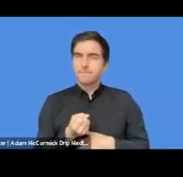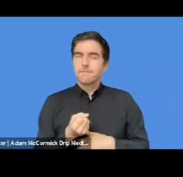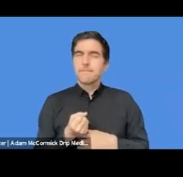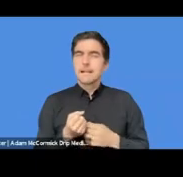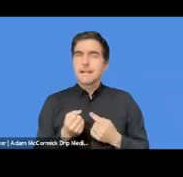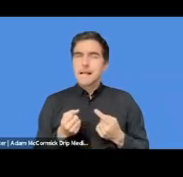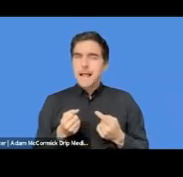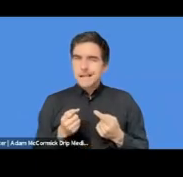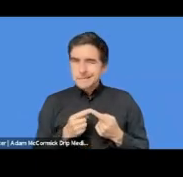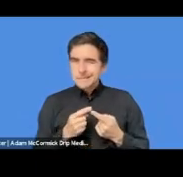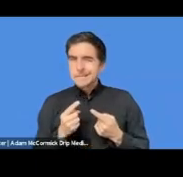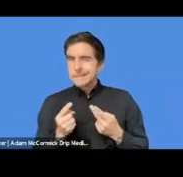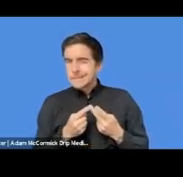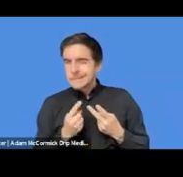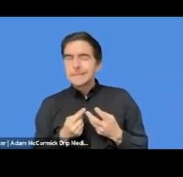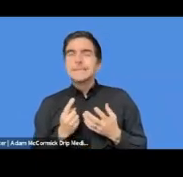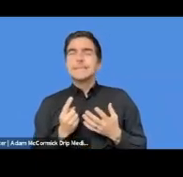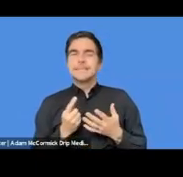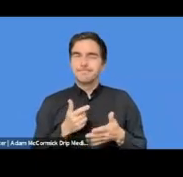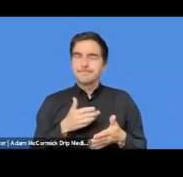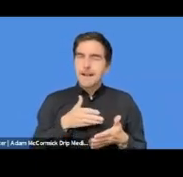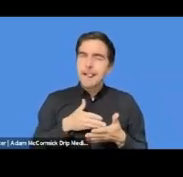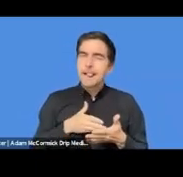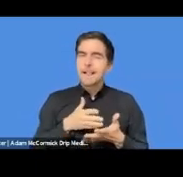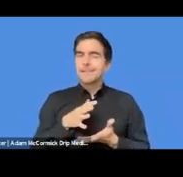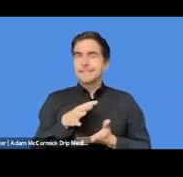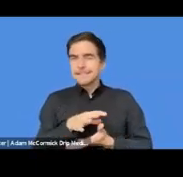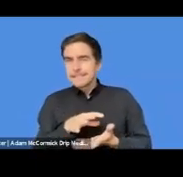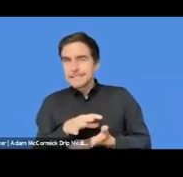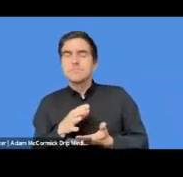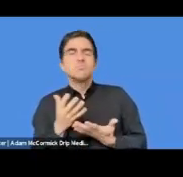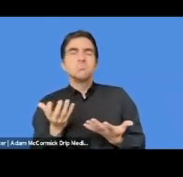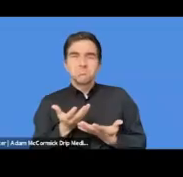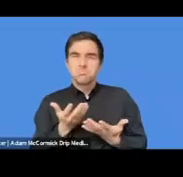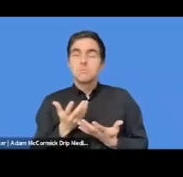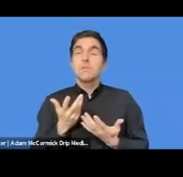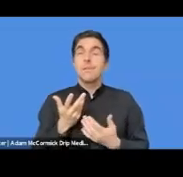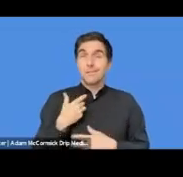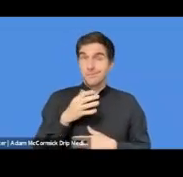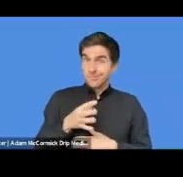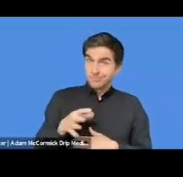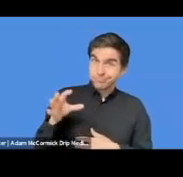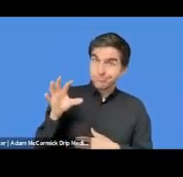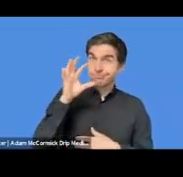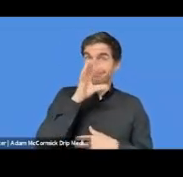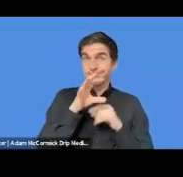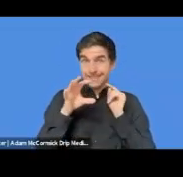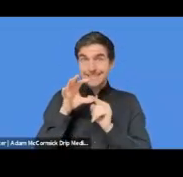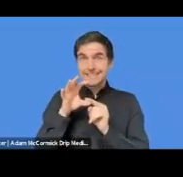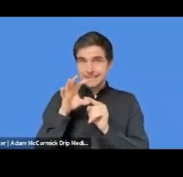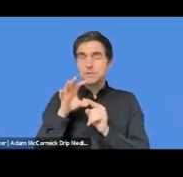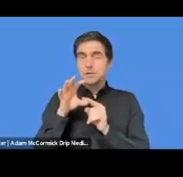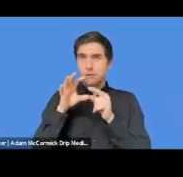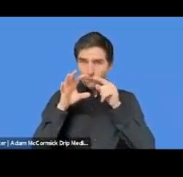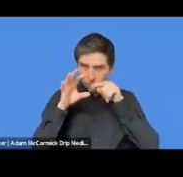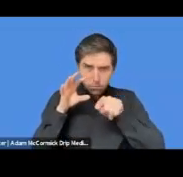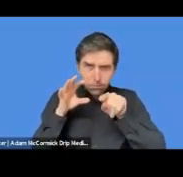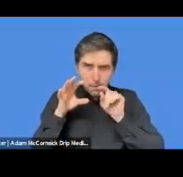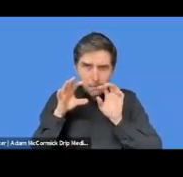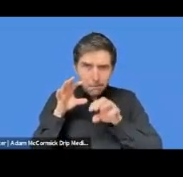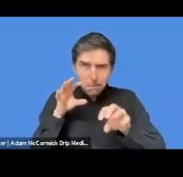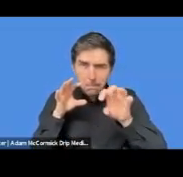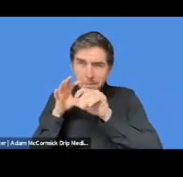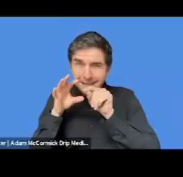Okay, so we've also seen a few challenges, like for example, at the sub-district level, we don't have